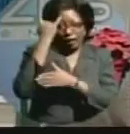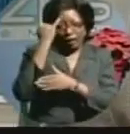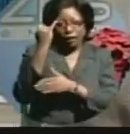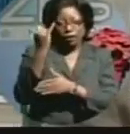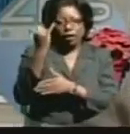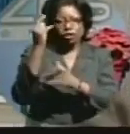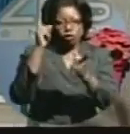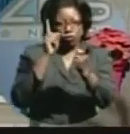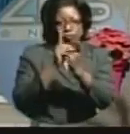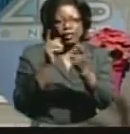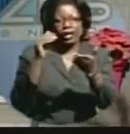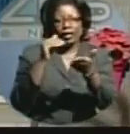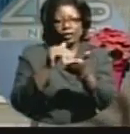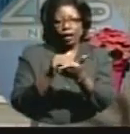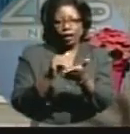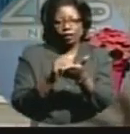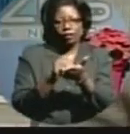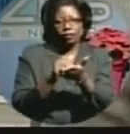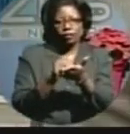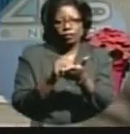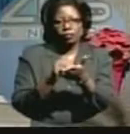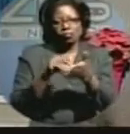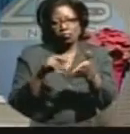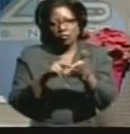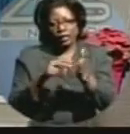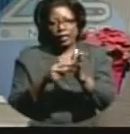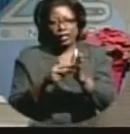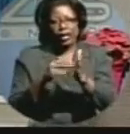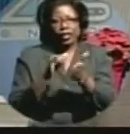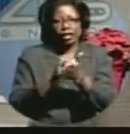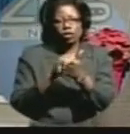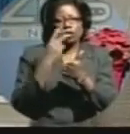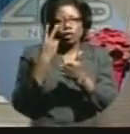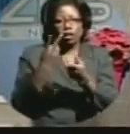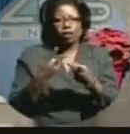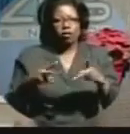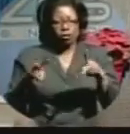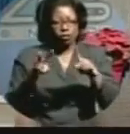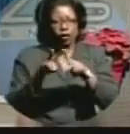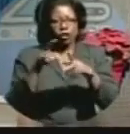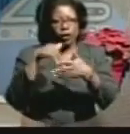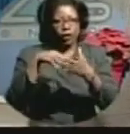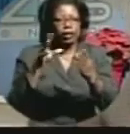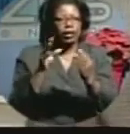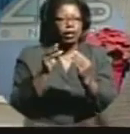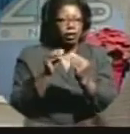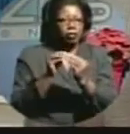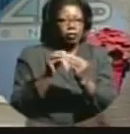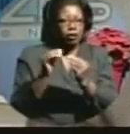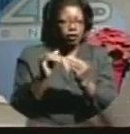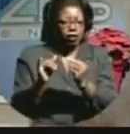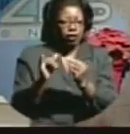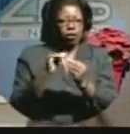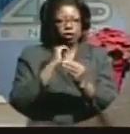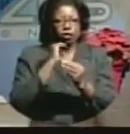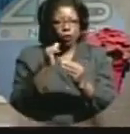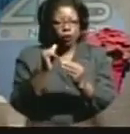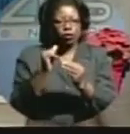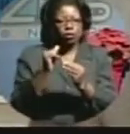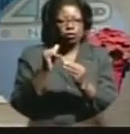again reflects the fact that you still see there's value in meeting. The fact that you've not